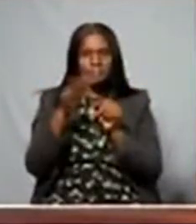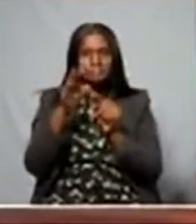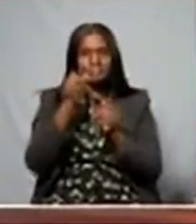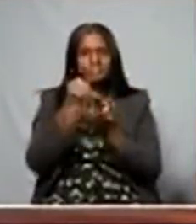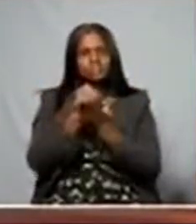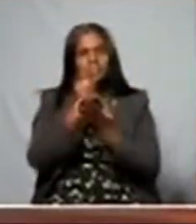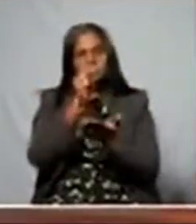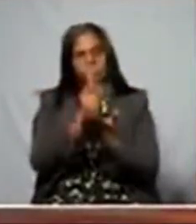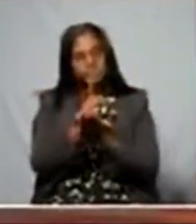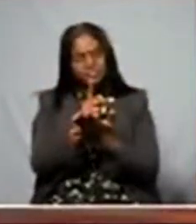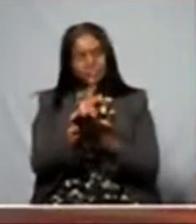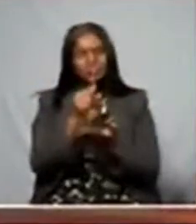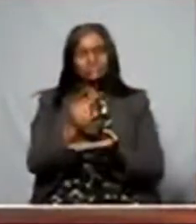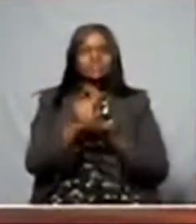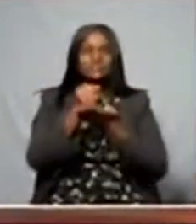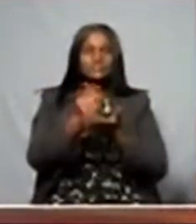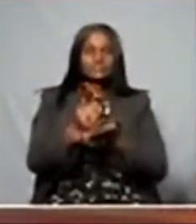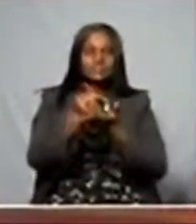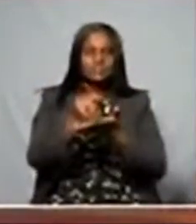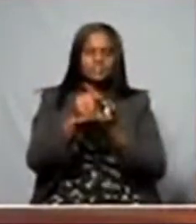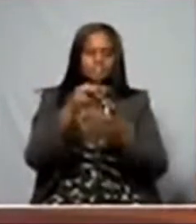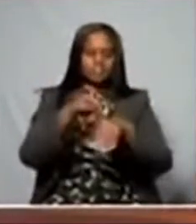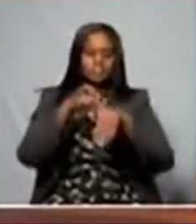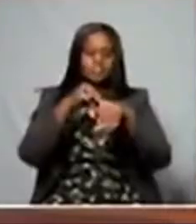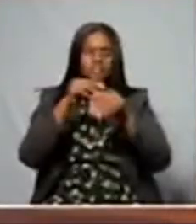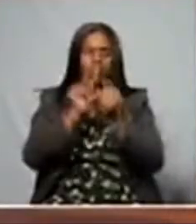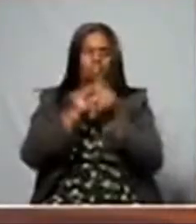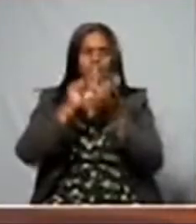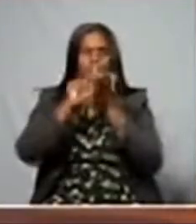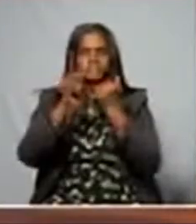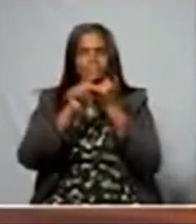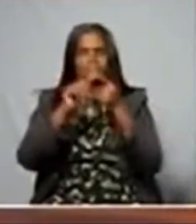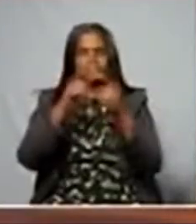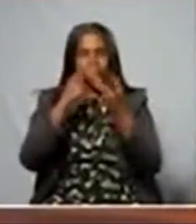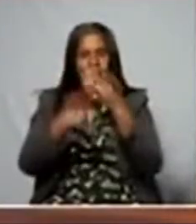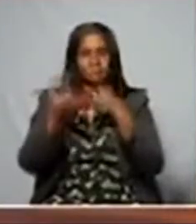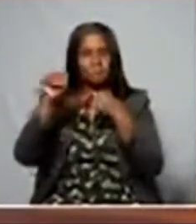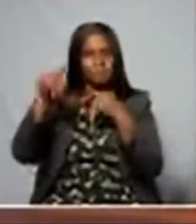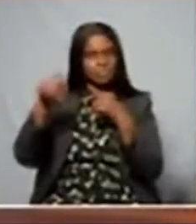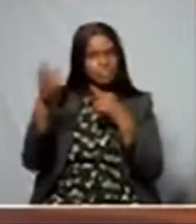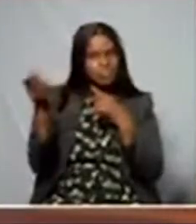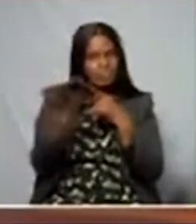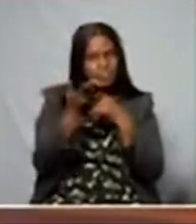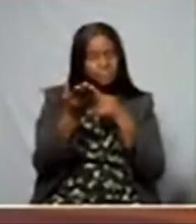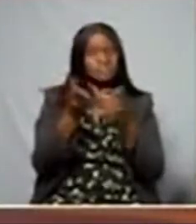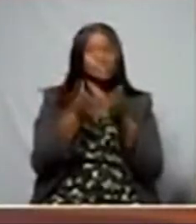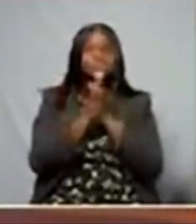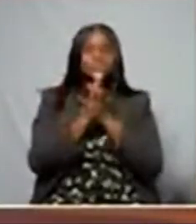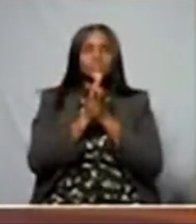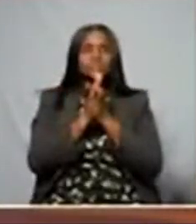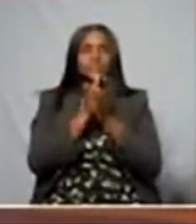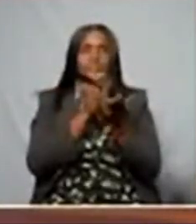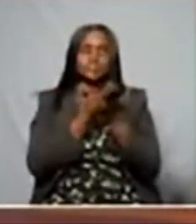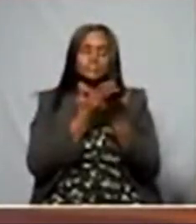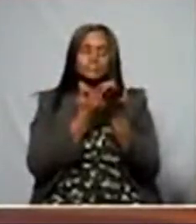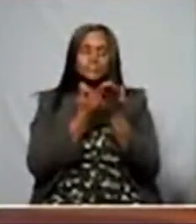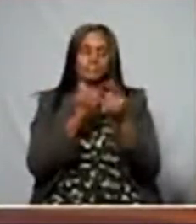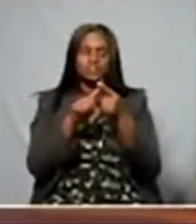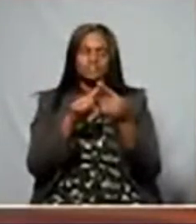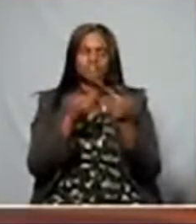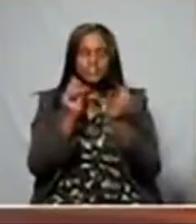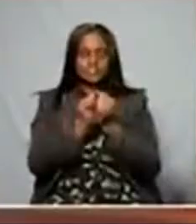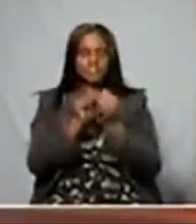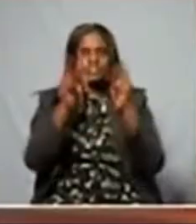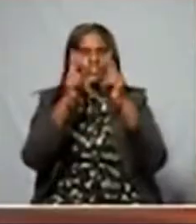Sesheke, Senanga, Mongo and Kauma, but what the honorable members are asking here is regarding the